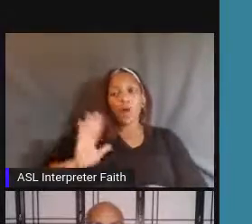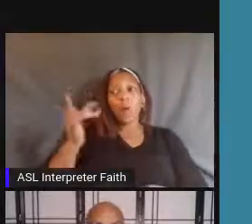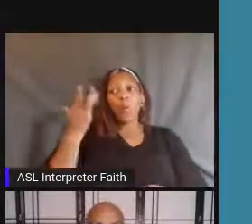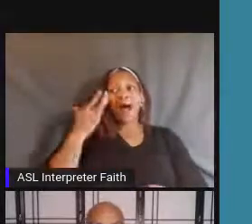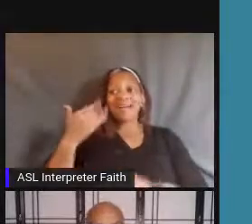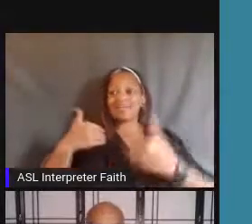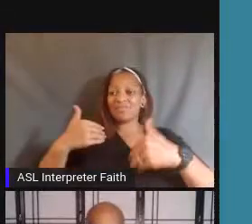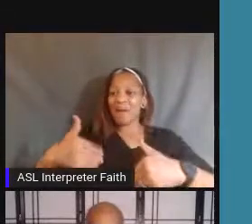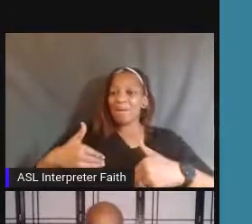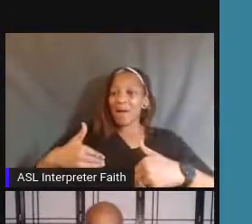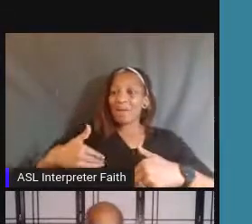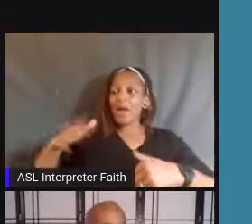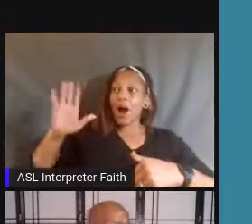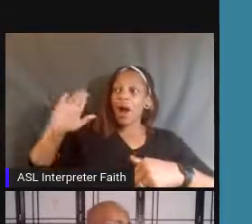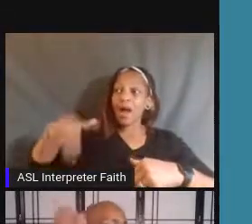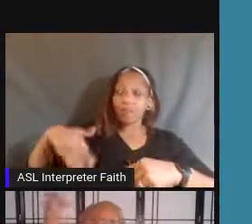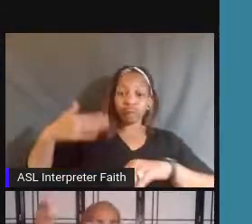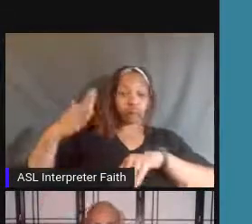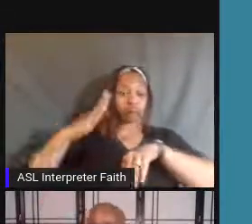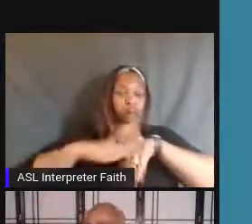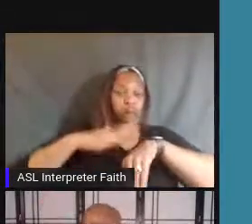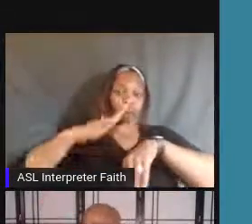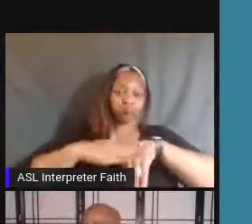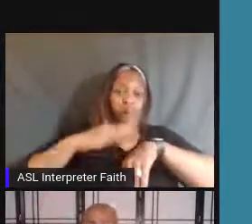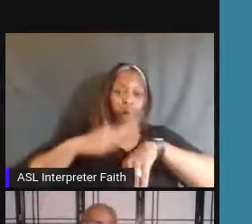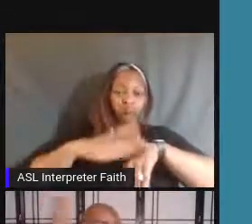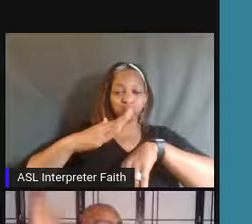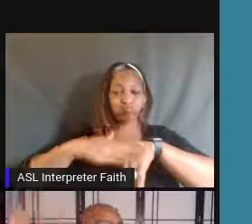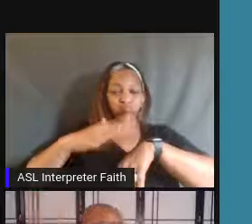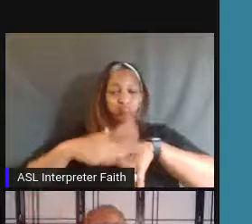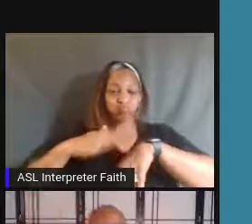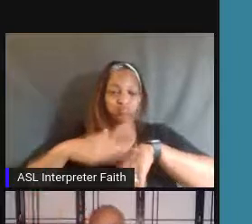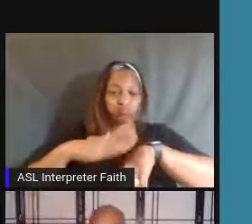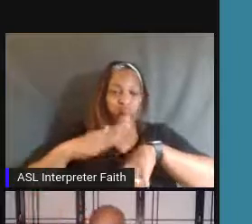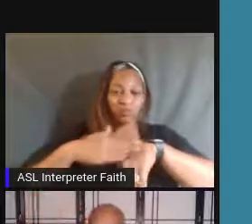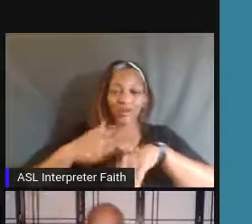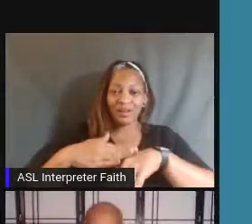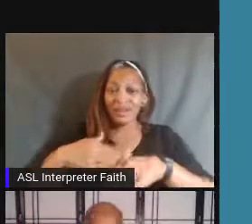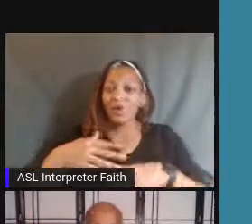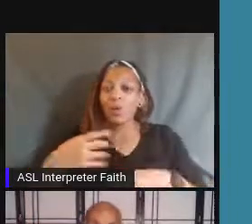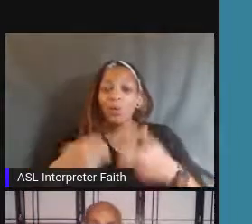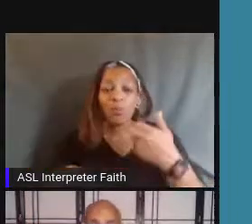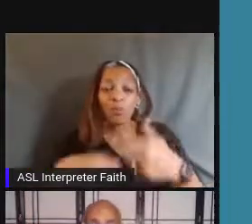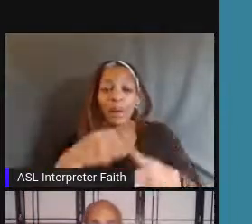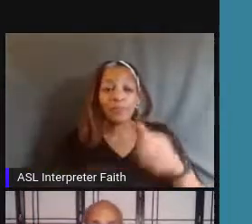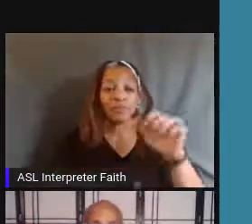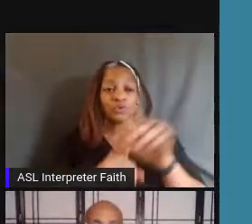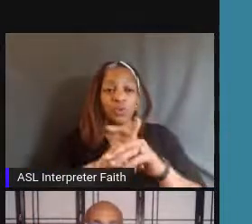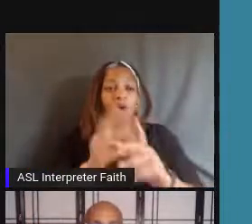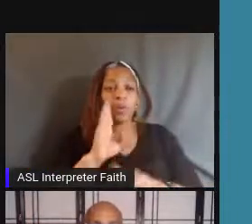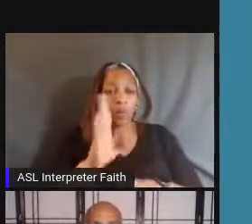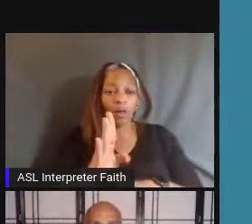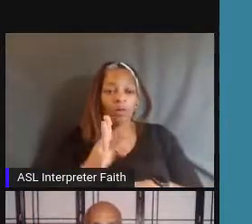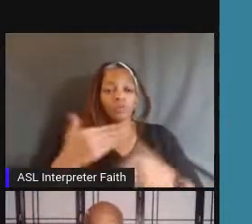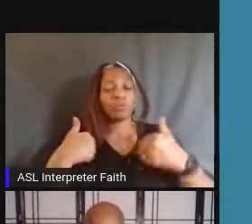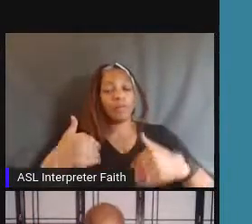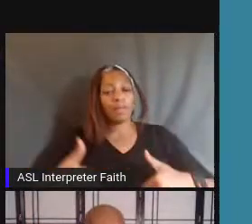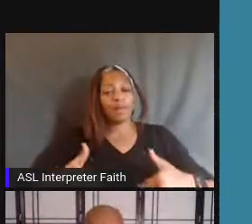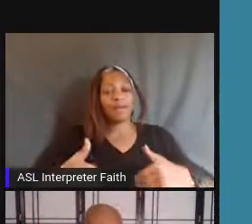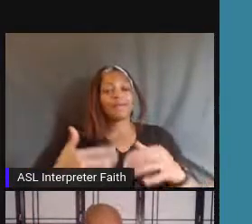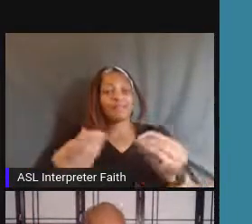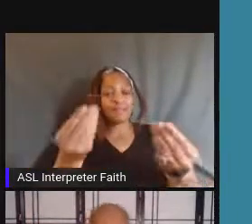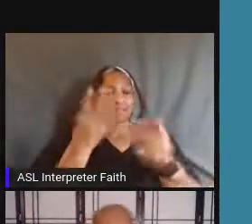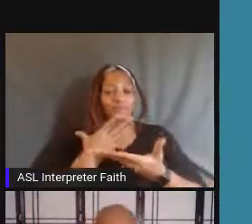my body as it is telling me, danger, Will Robinson, danger, right? My body is letting me know